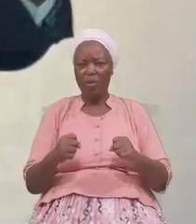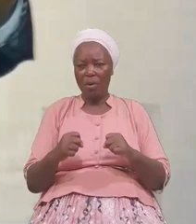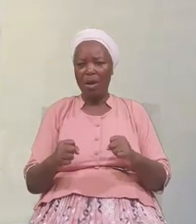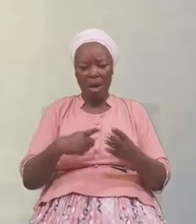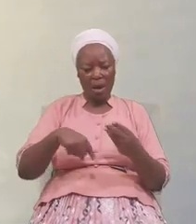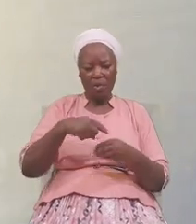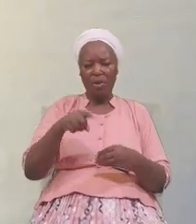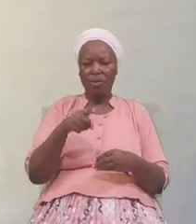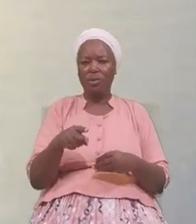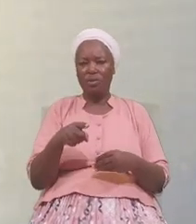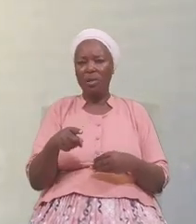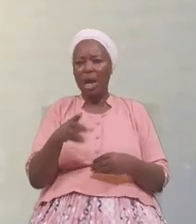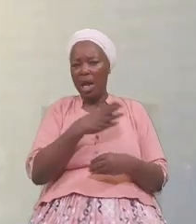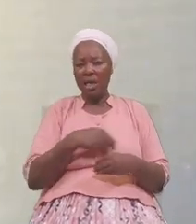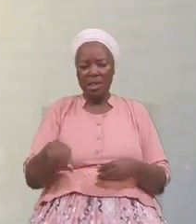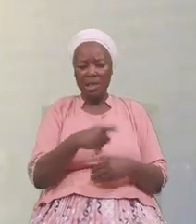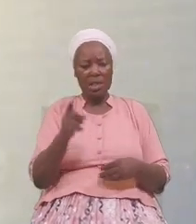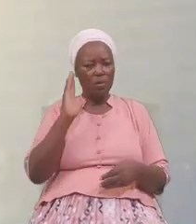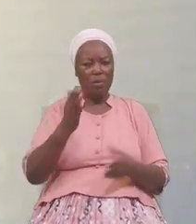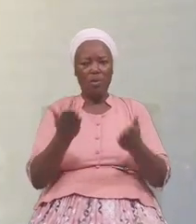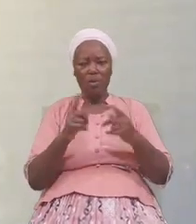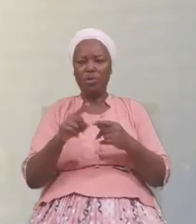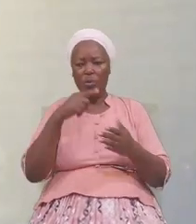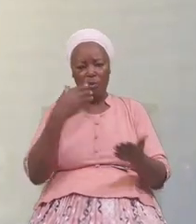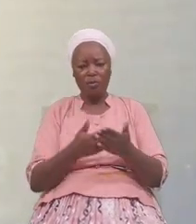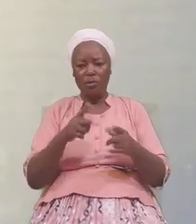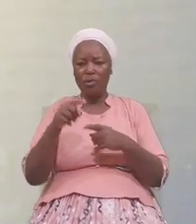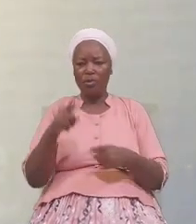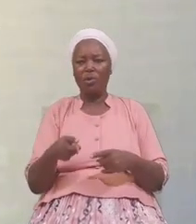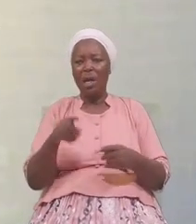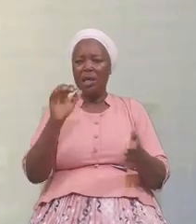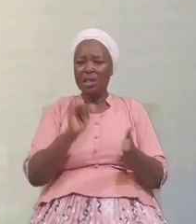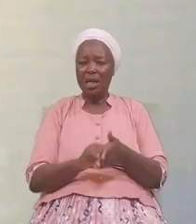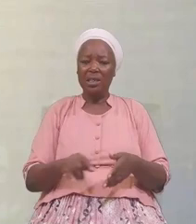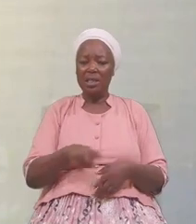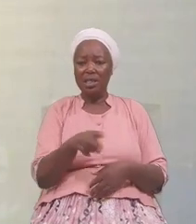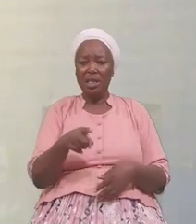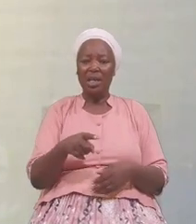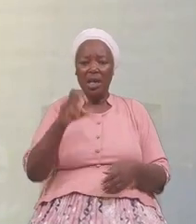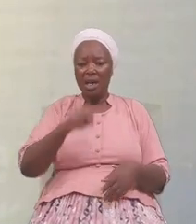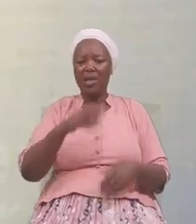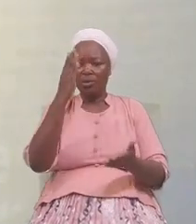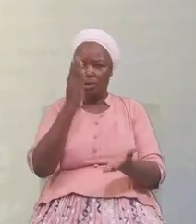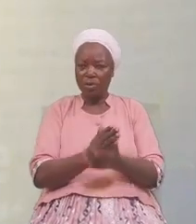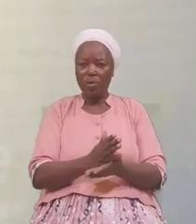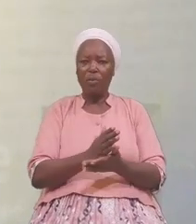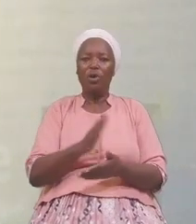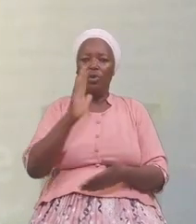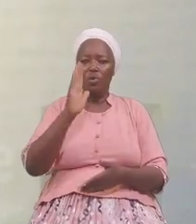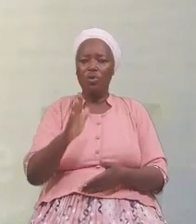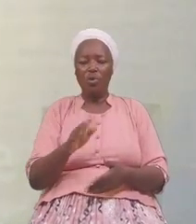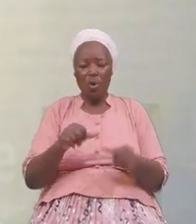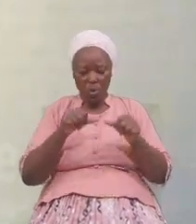around you, and they will want to prove to you that they can stop your